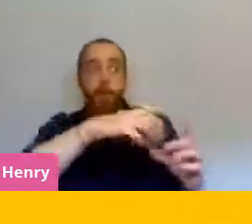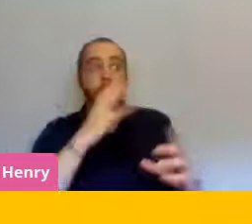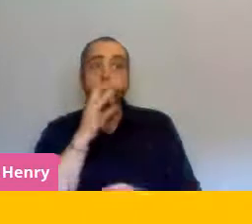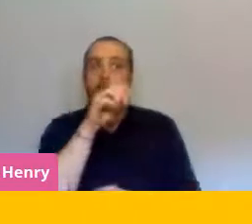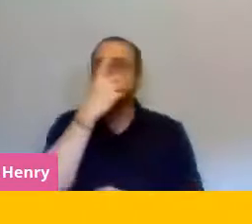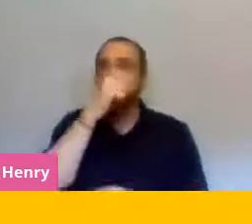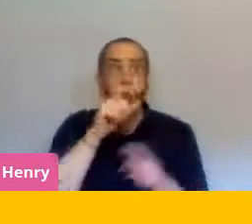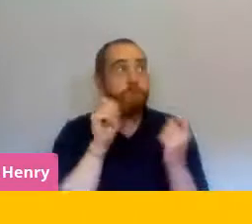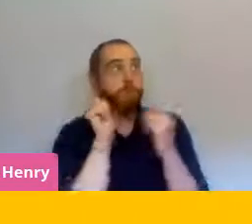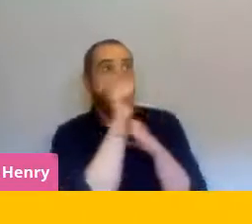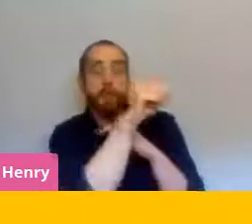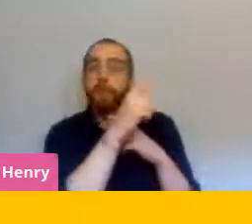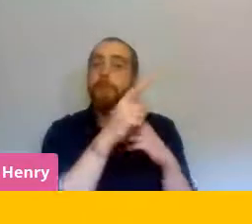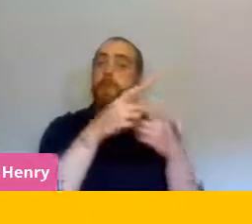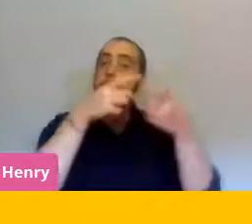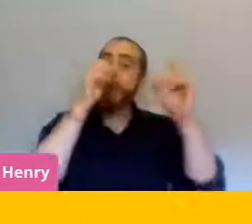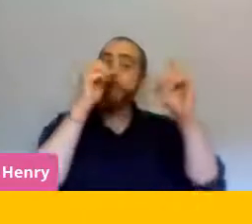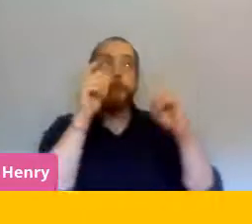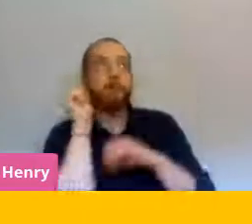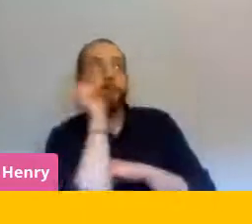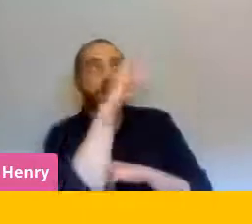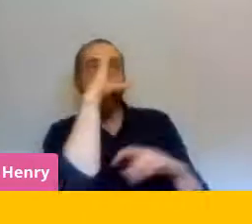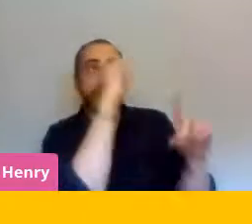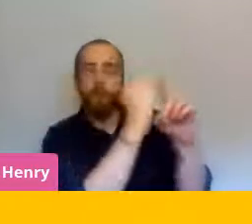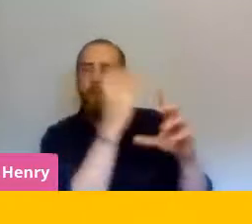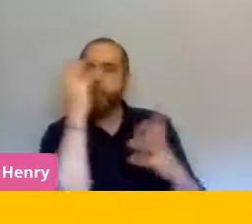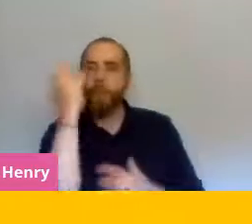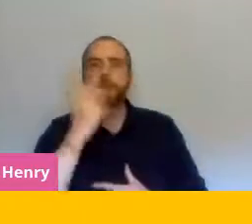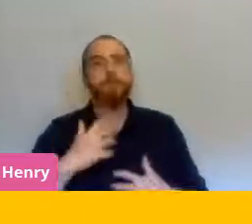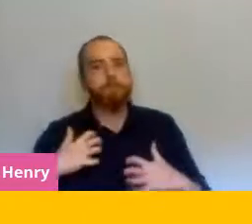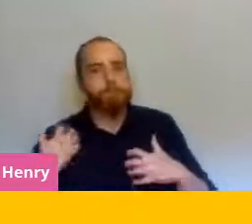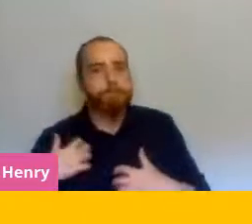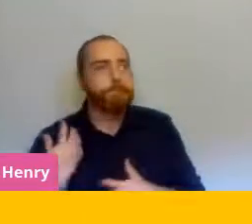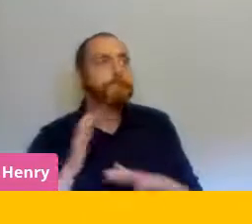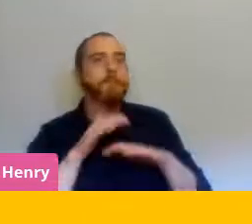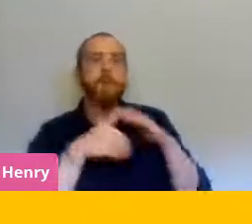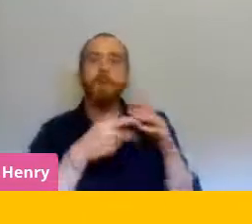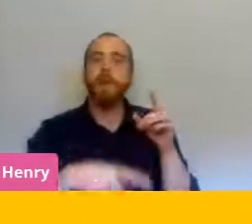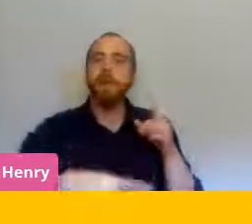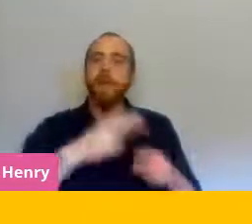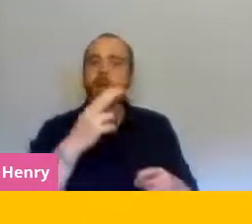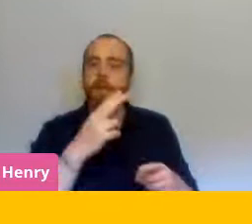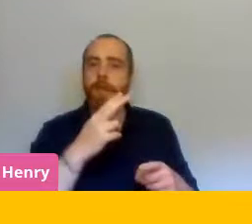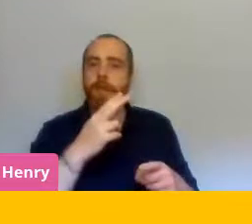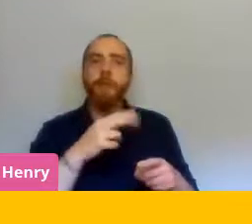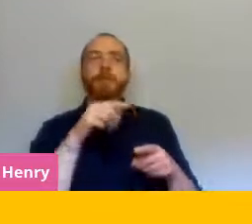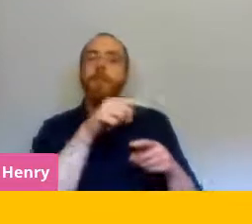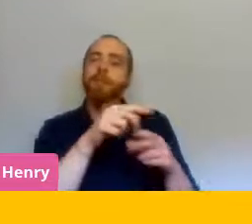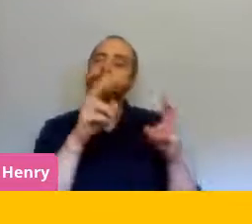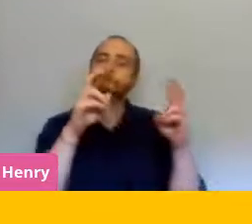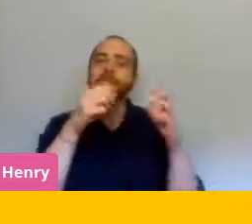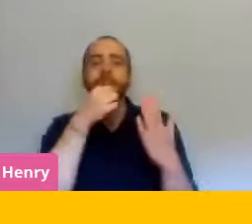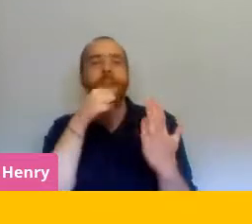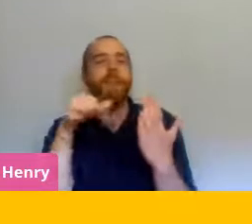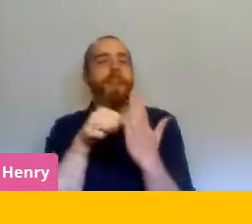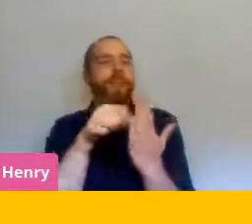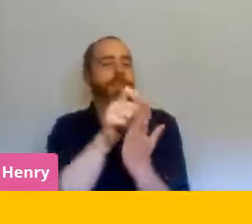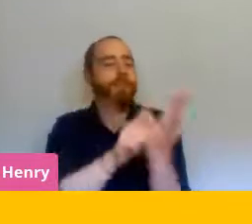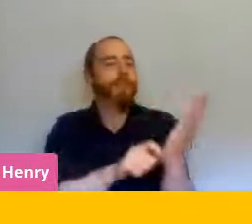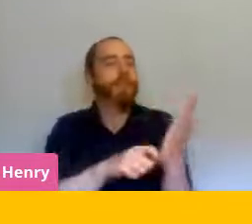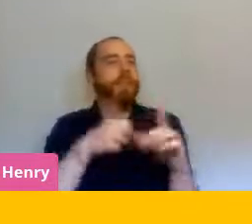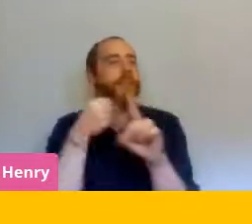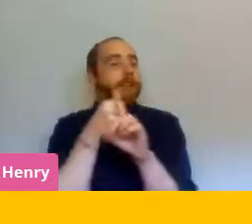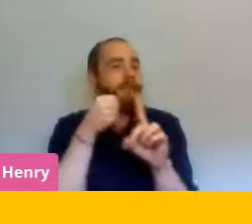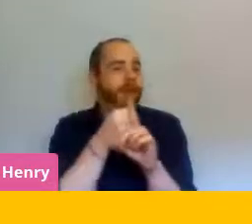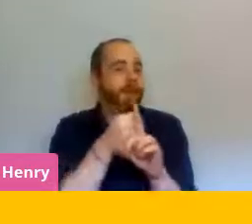and anger about these cuts. So we sort of did that and had that sort of letter writing campaign. But we also supported